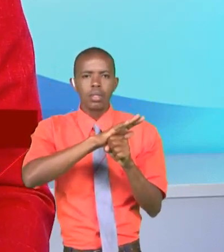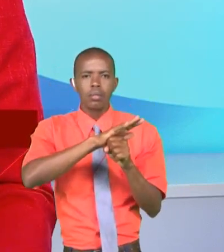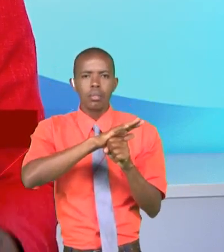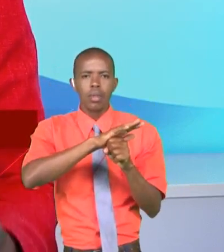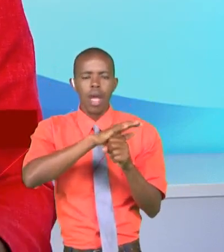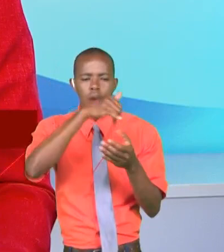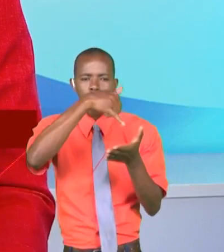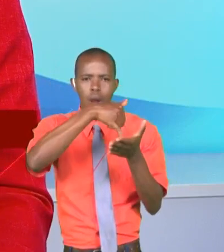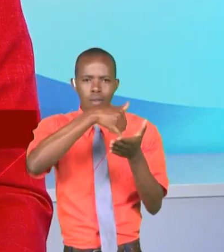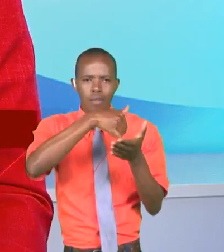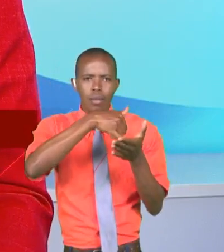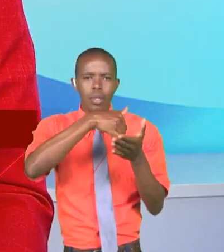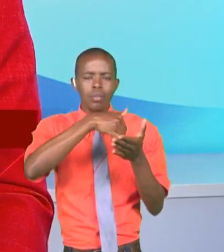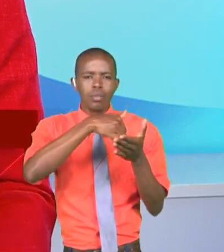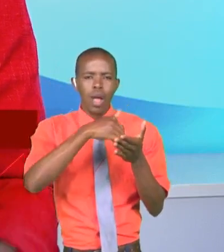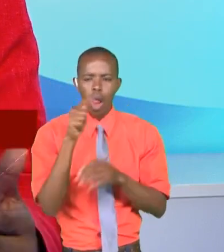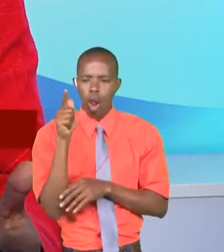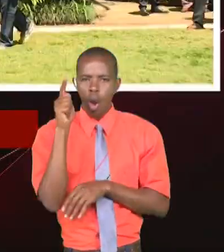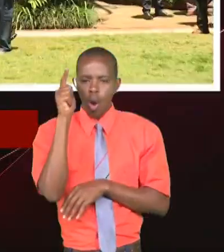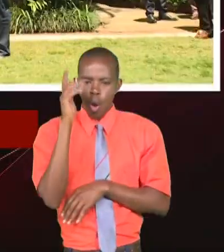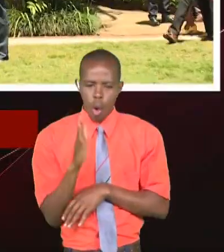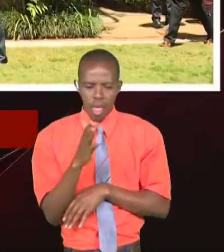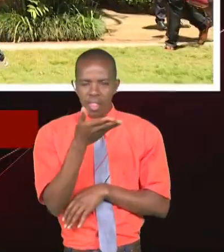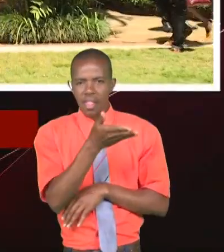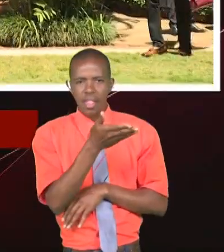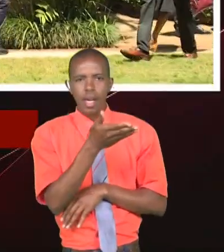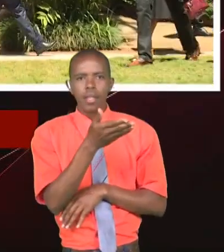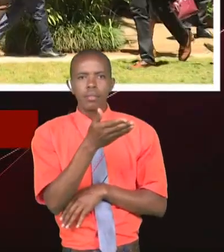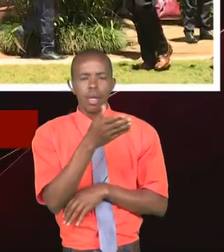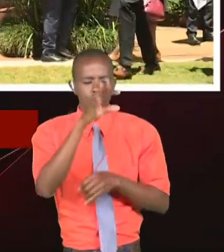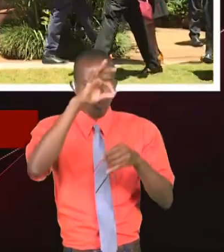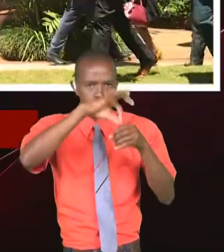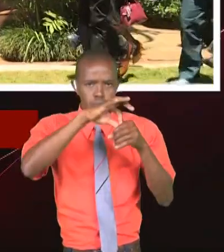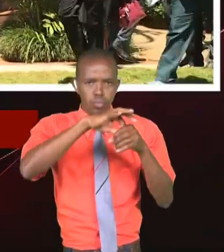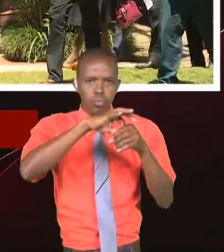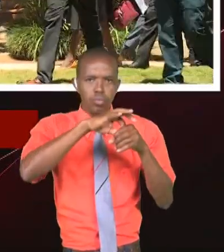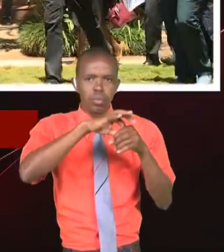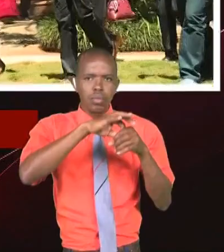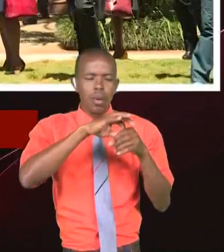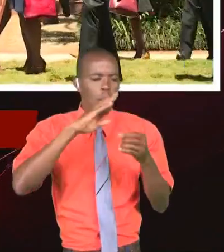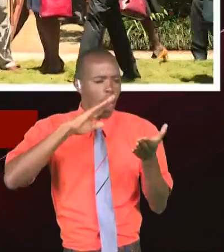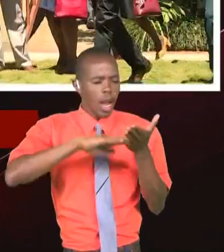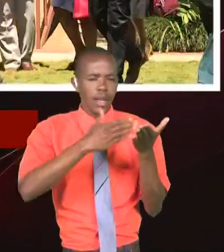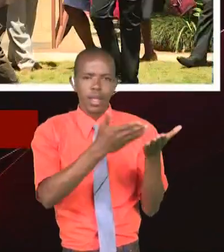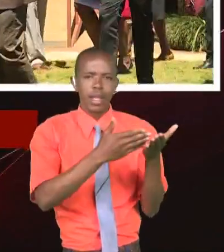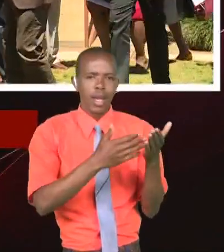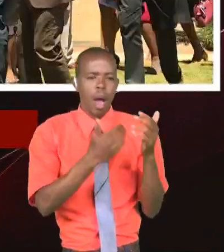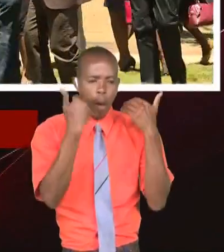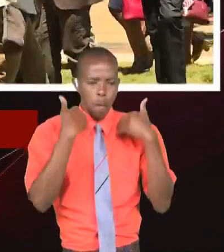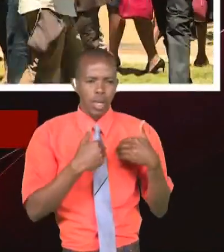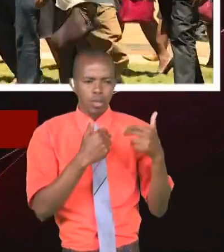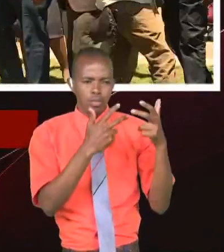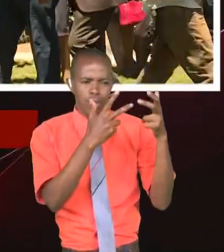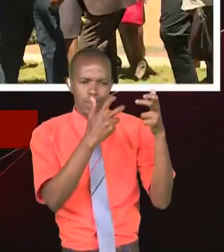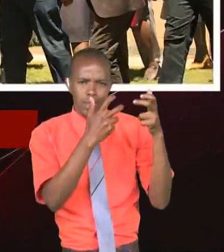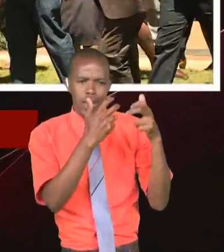candid and competent lawyers, so that any pre-election pact is followed to the letter. I suspect that even that